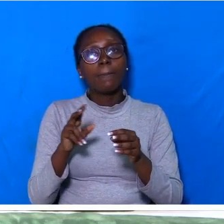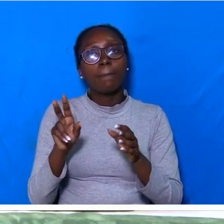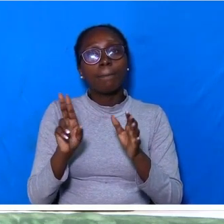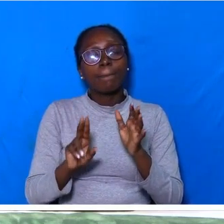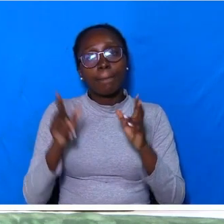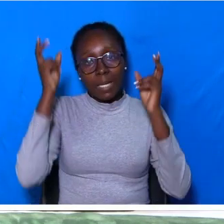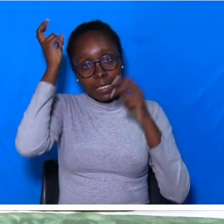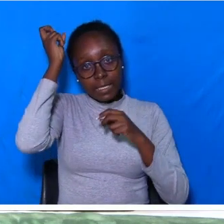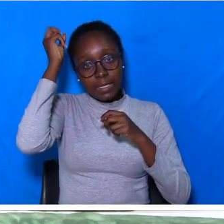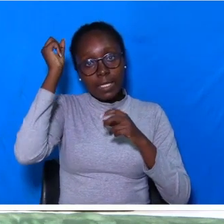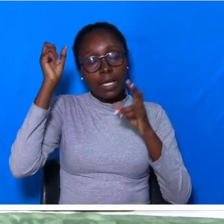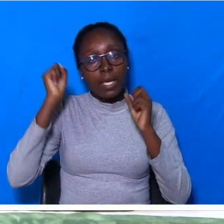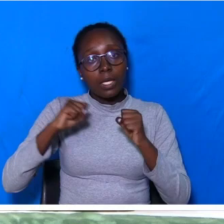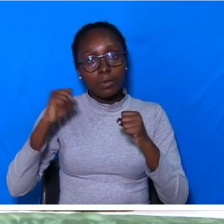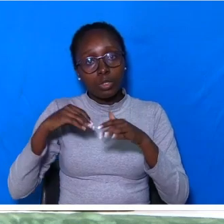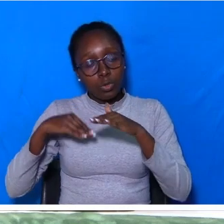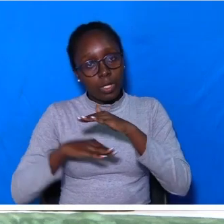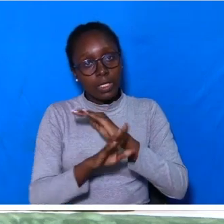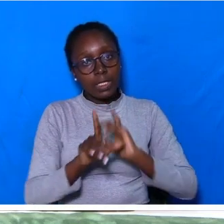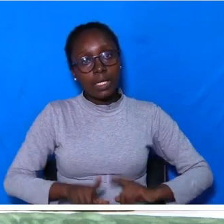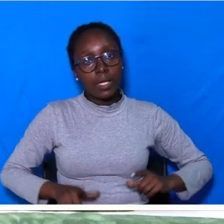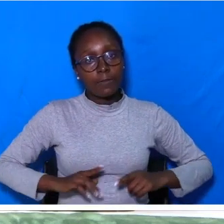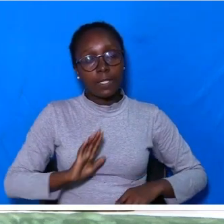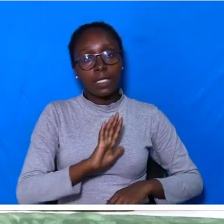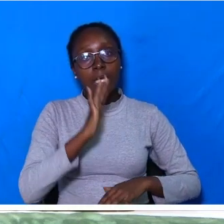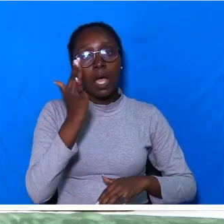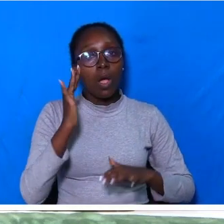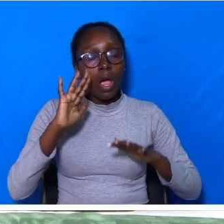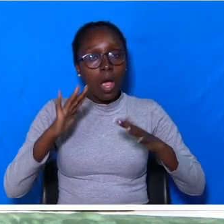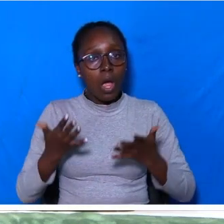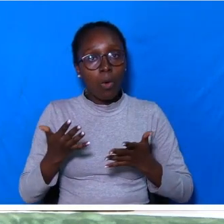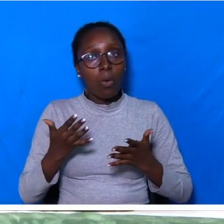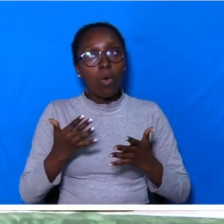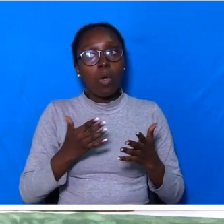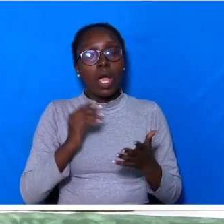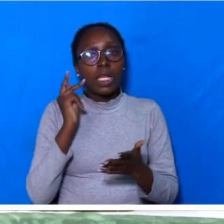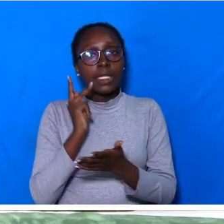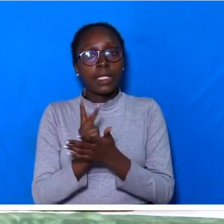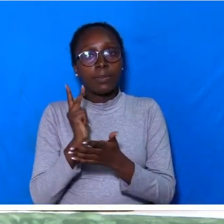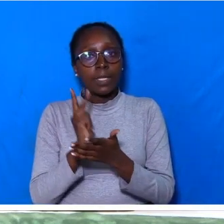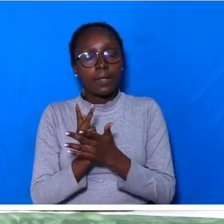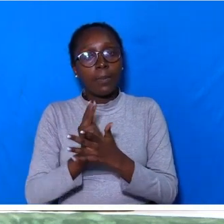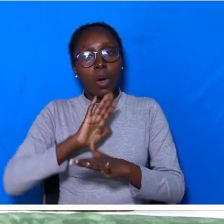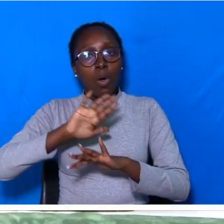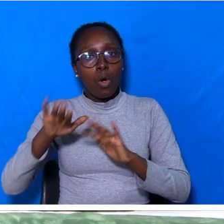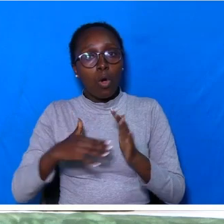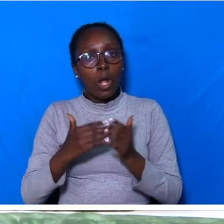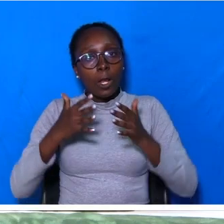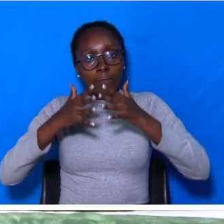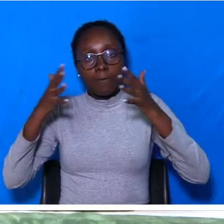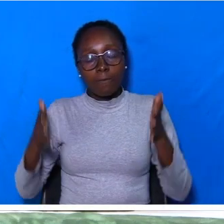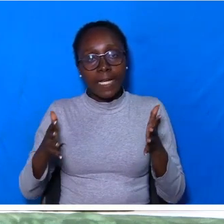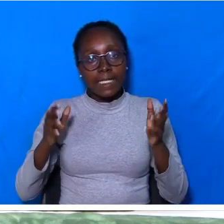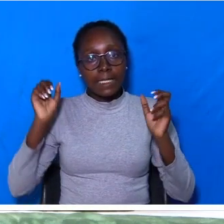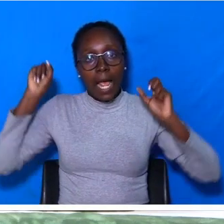the animals as he had been instructed. In chapter 15 of 1 Samuel, he kept the first ones in the guise of